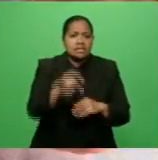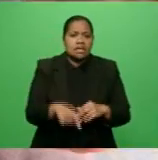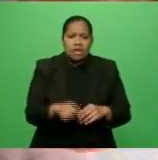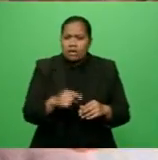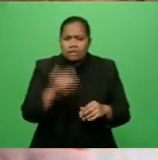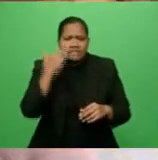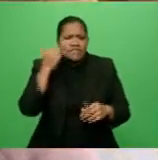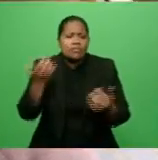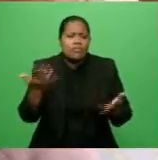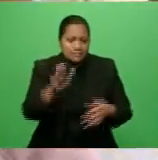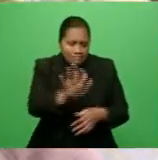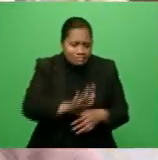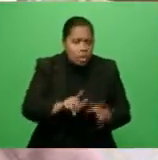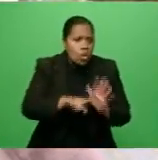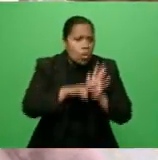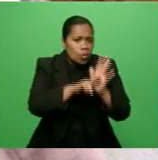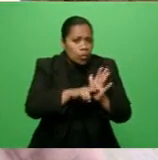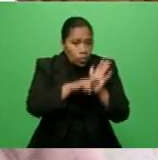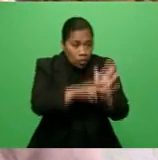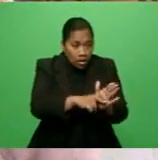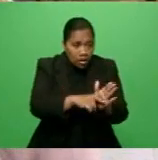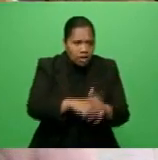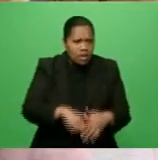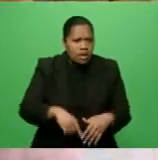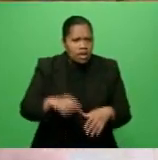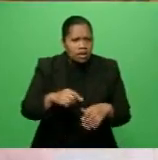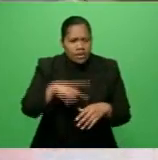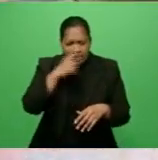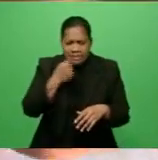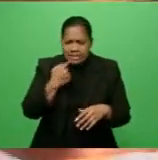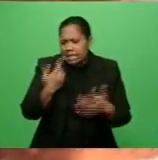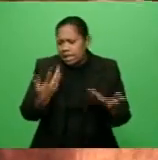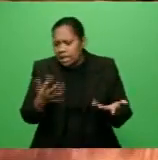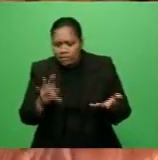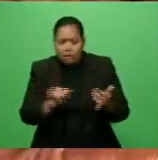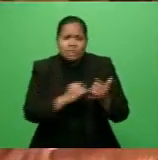district from we can say Savani to